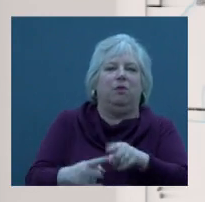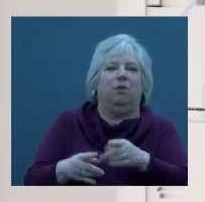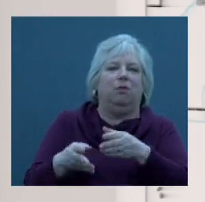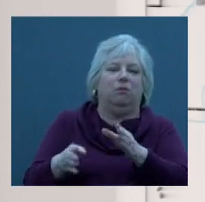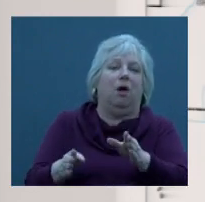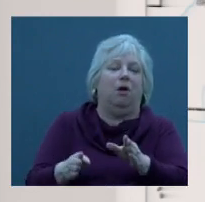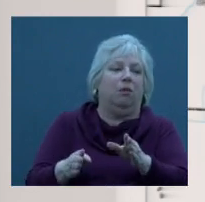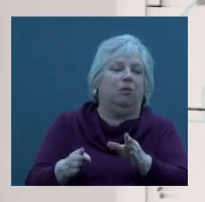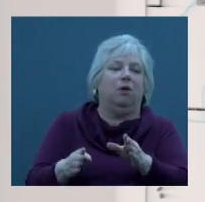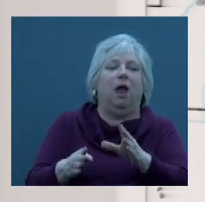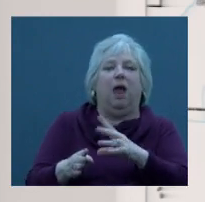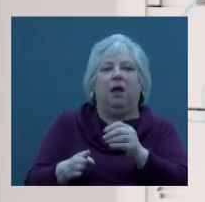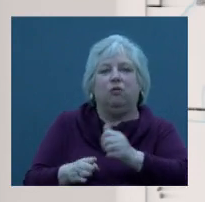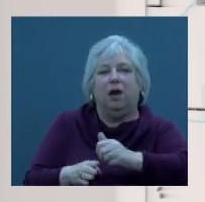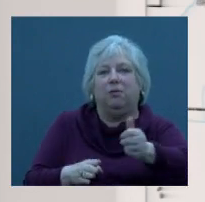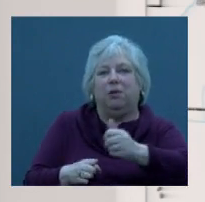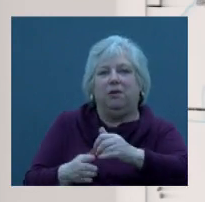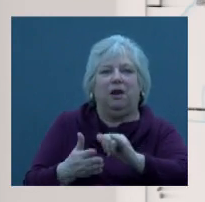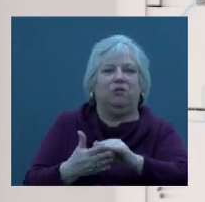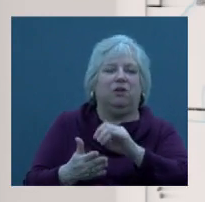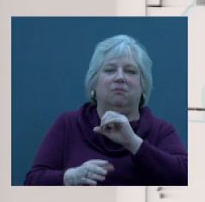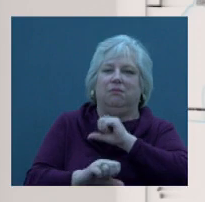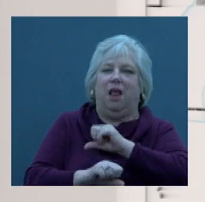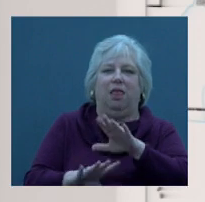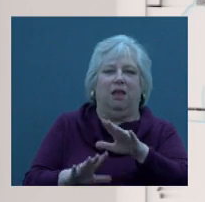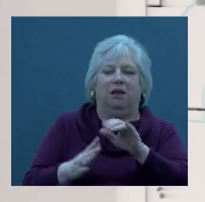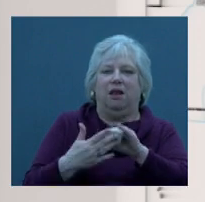road system, the transportation system, that would lead us to